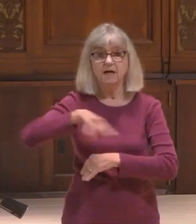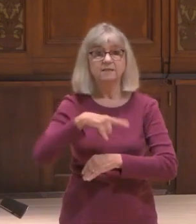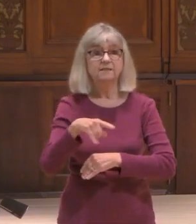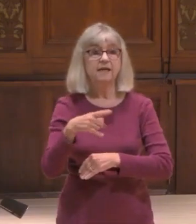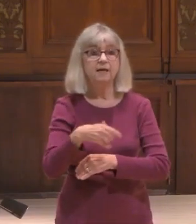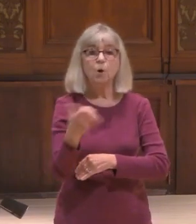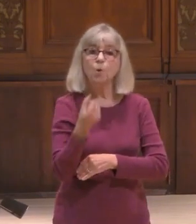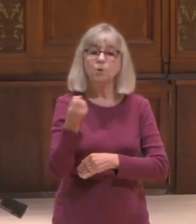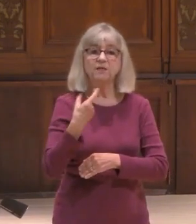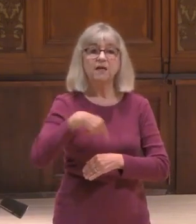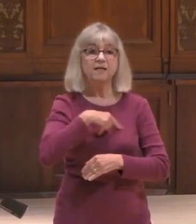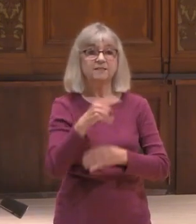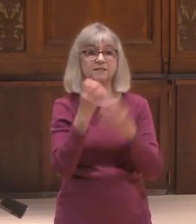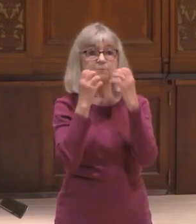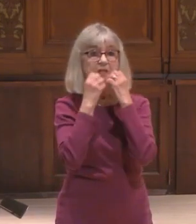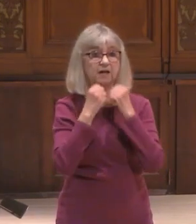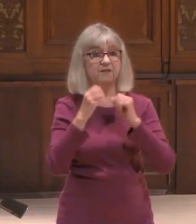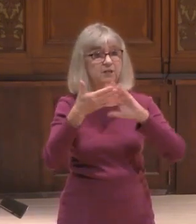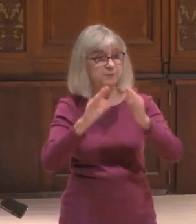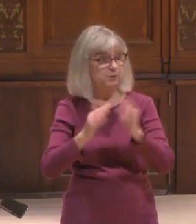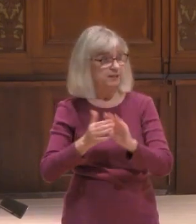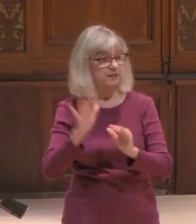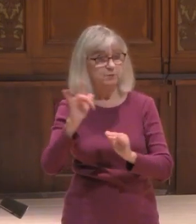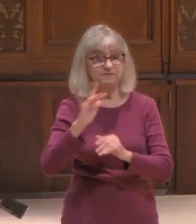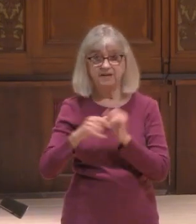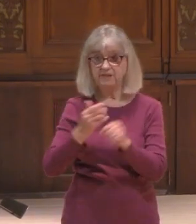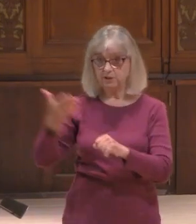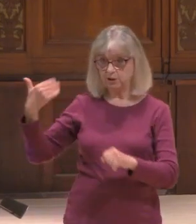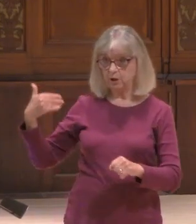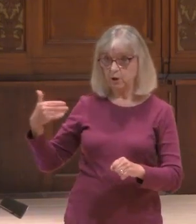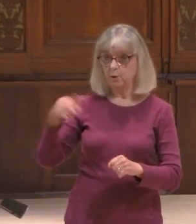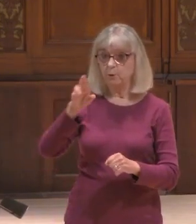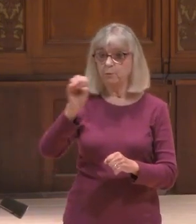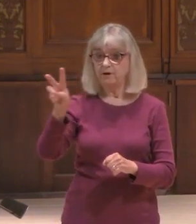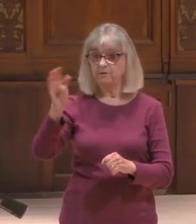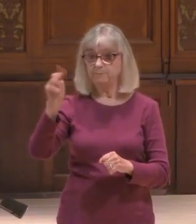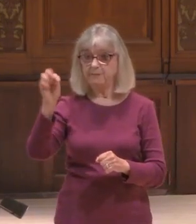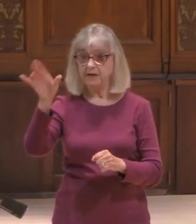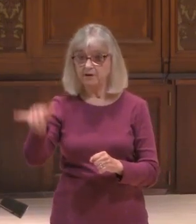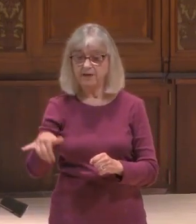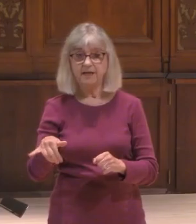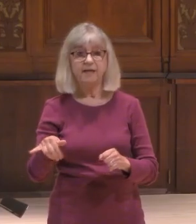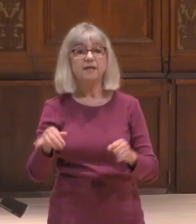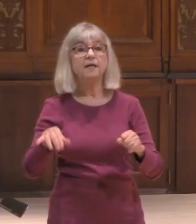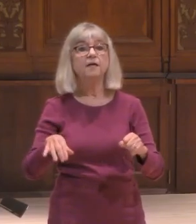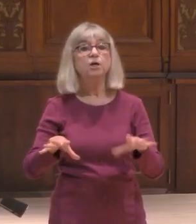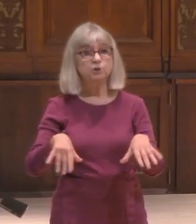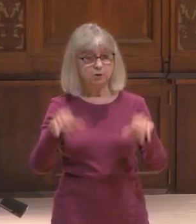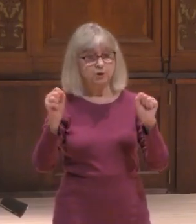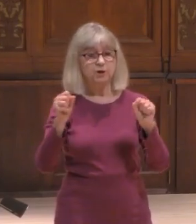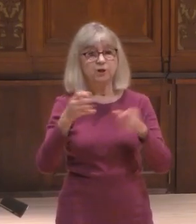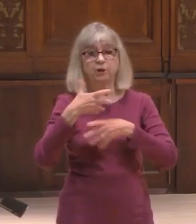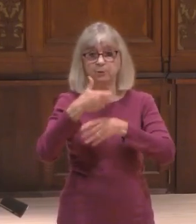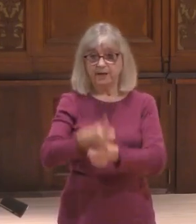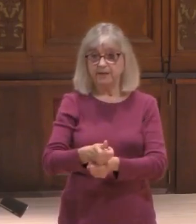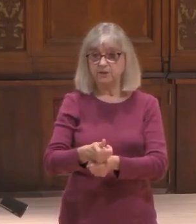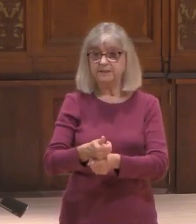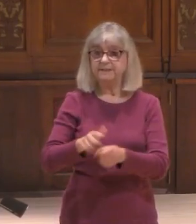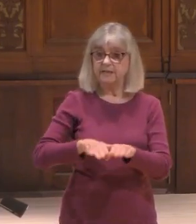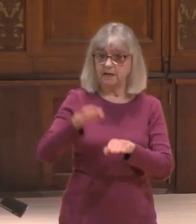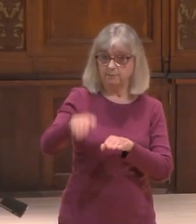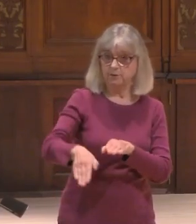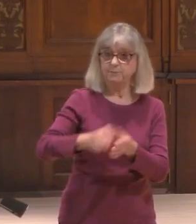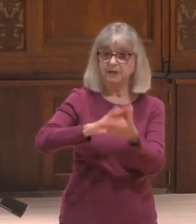community. It was 25 years ago that Reverend Mary took a courageous step to become our